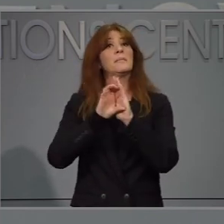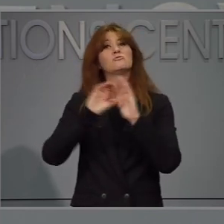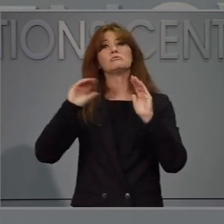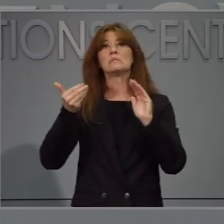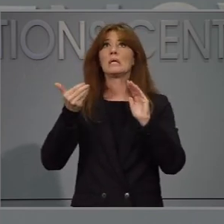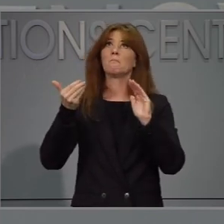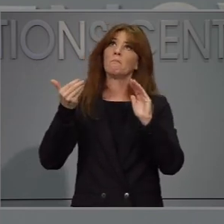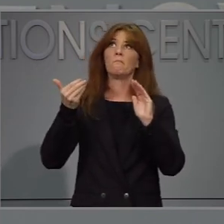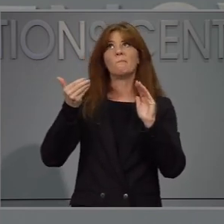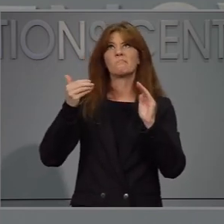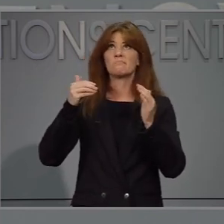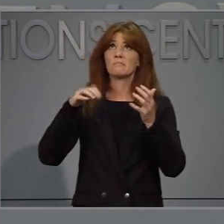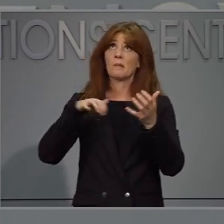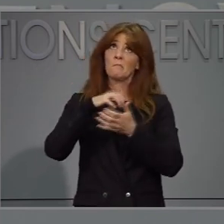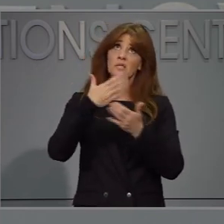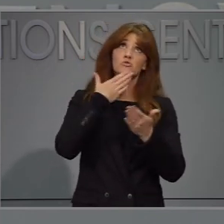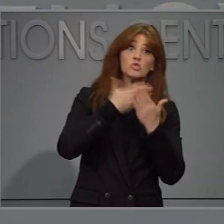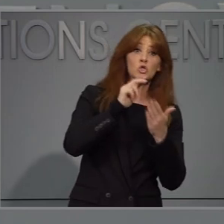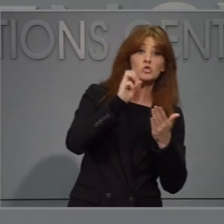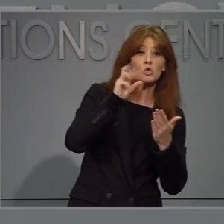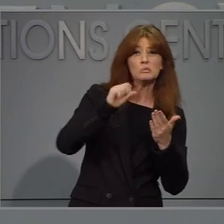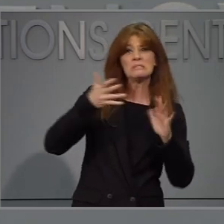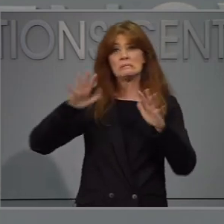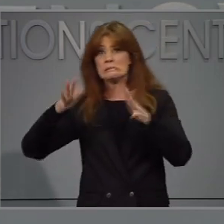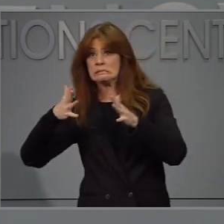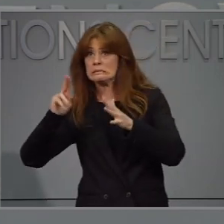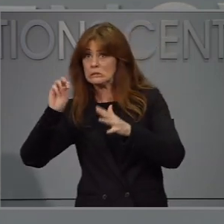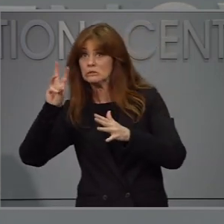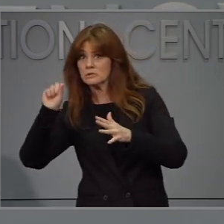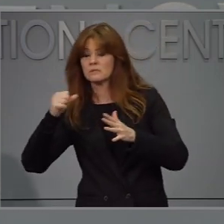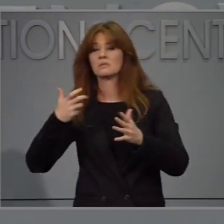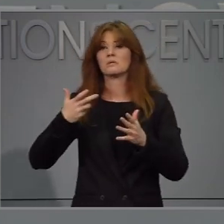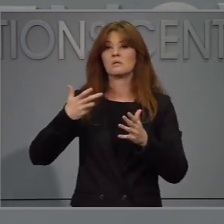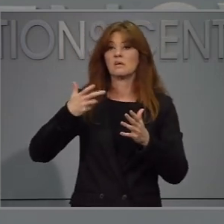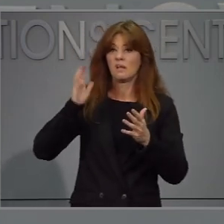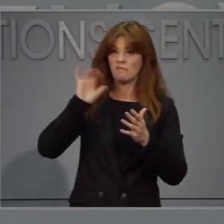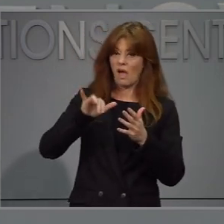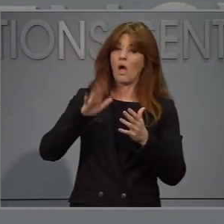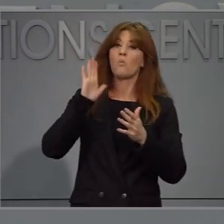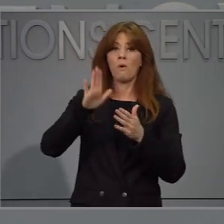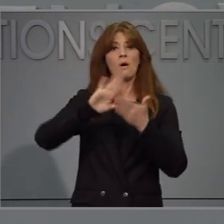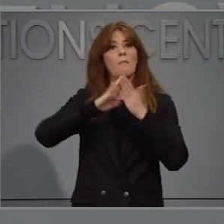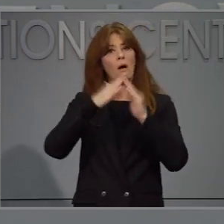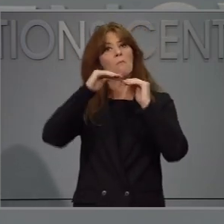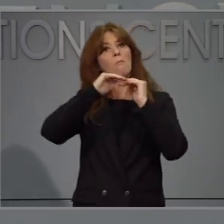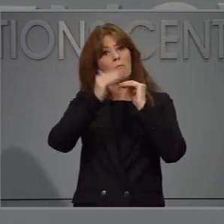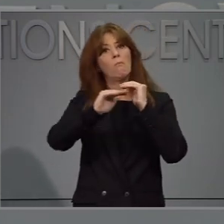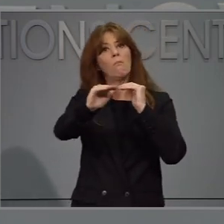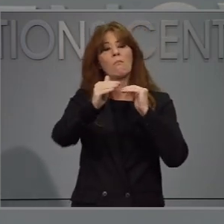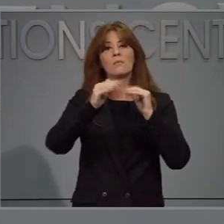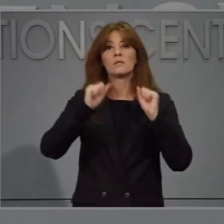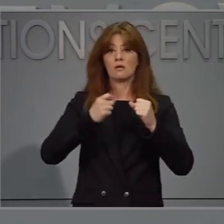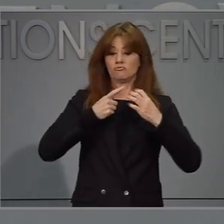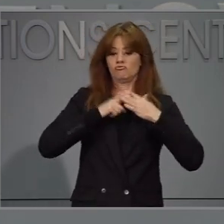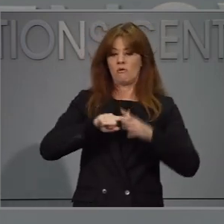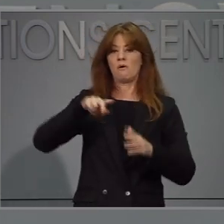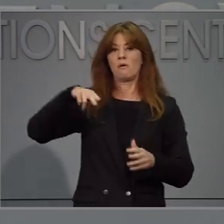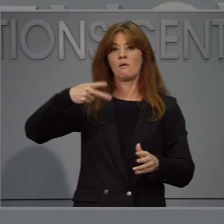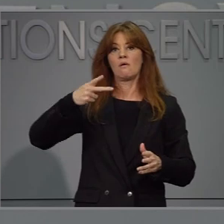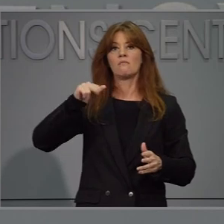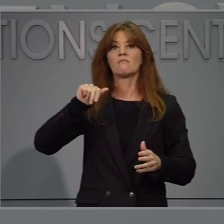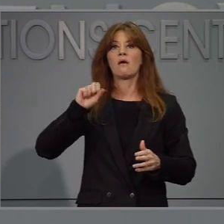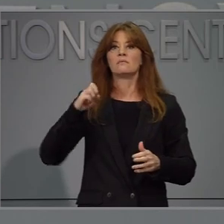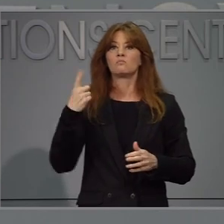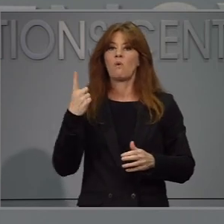mixed, but we remain optimistic that these trends will be stable enough to move into phase one next week. We're